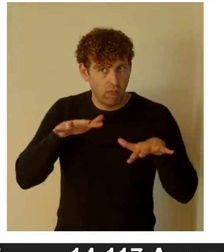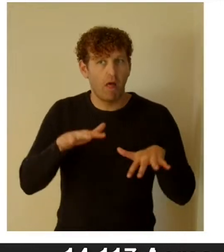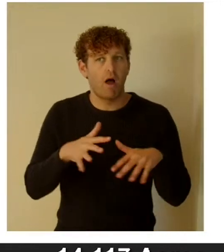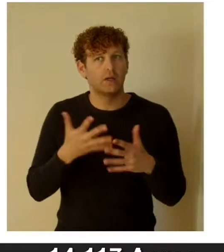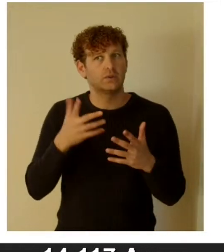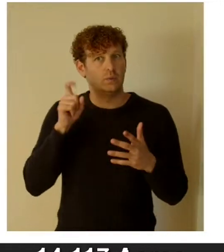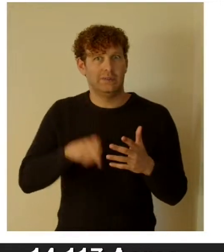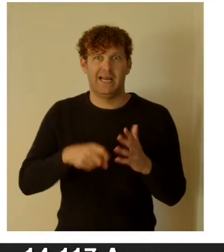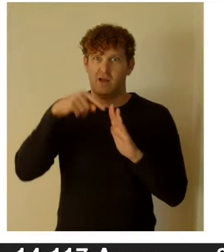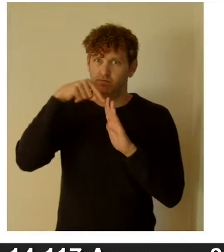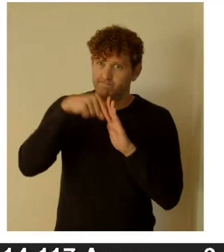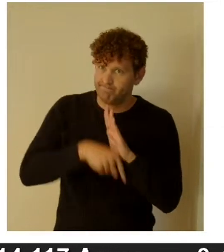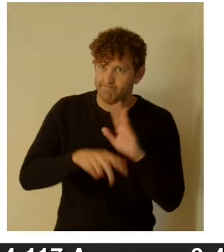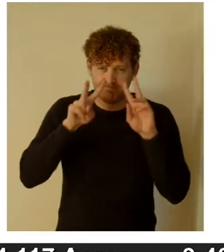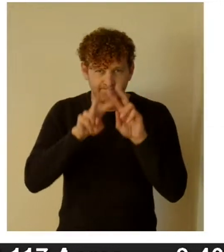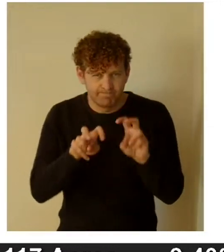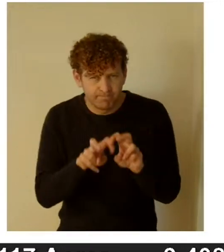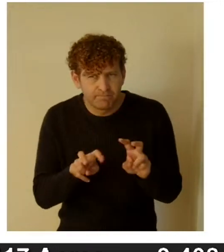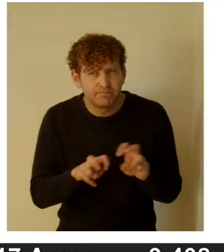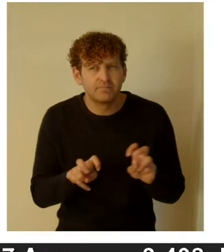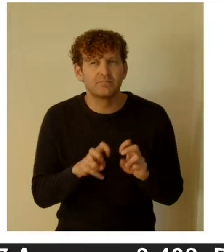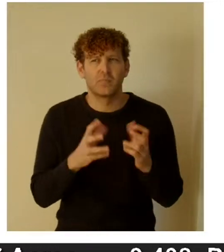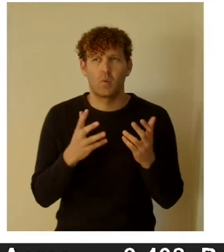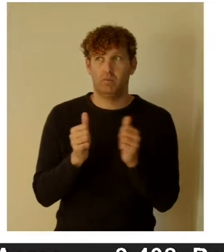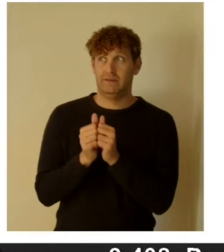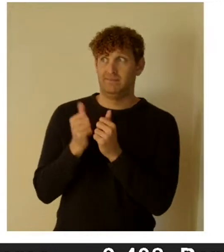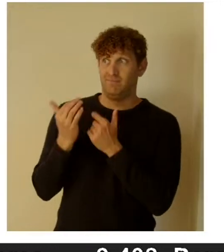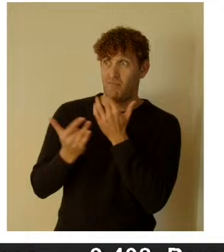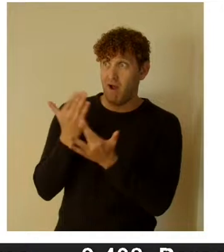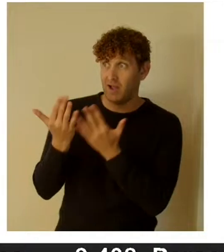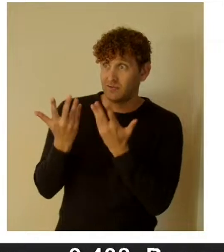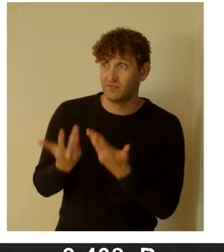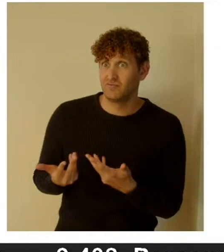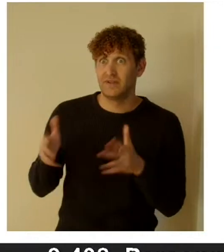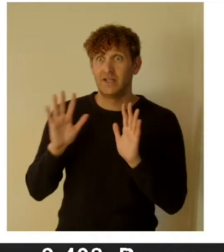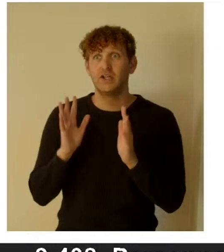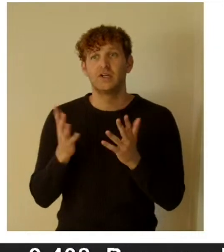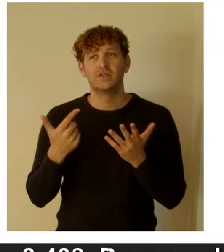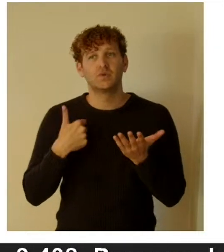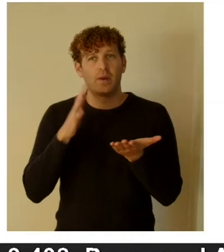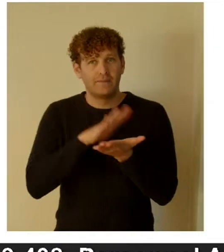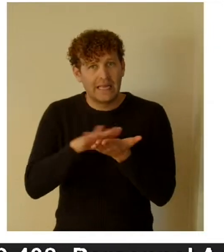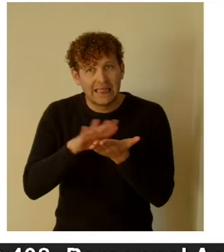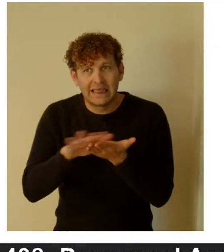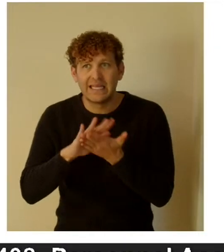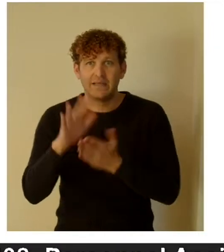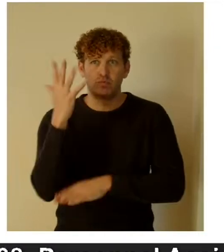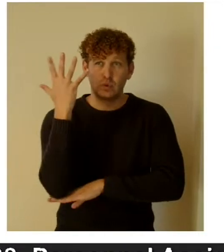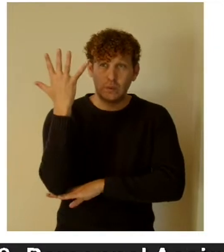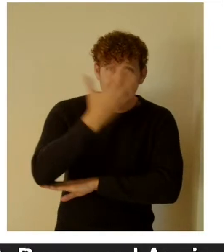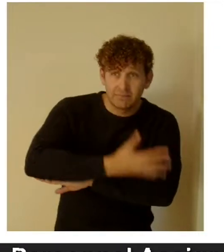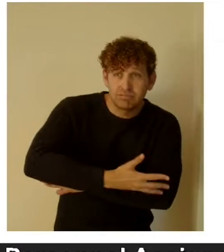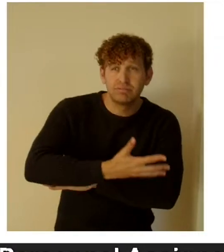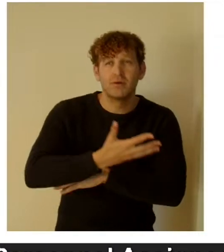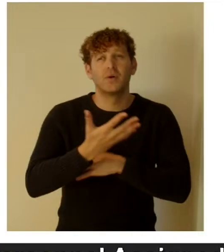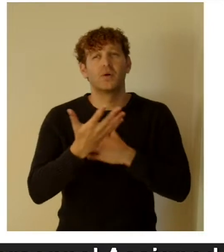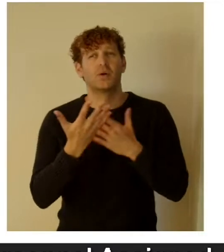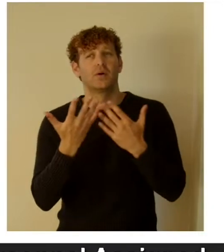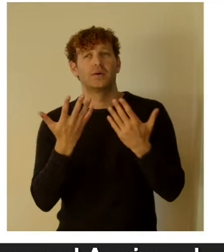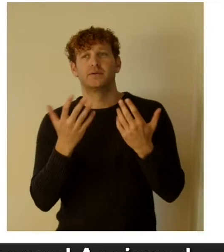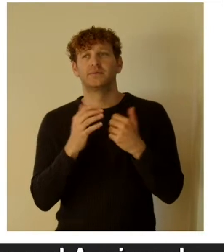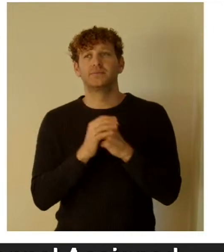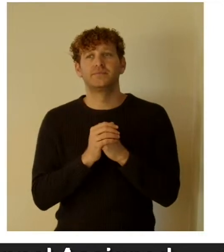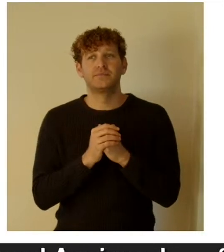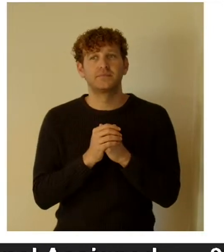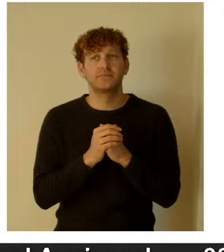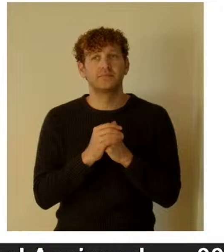fire. So our road crews have been cleaning fallen trees from roads to ensure access for first responders. Residents should be reminded to park